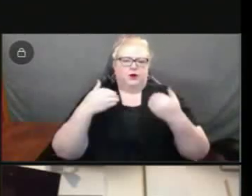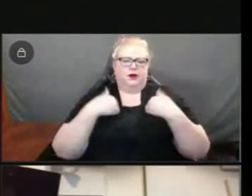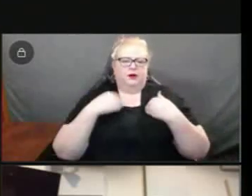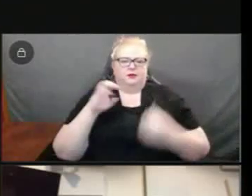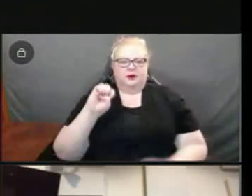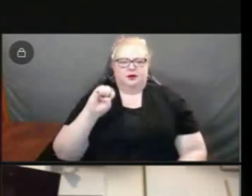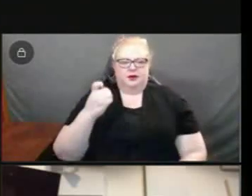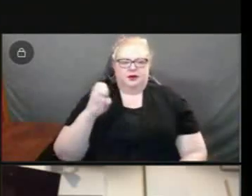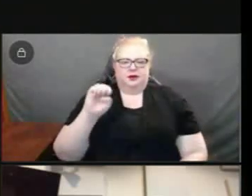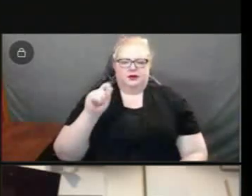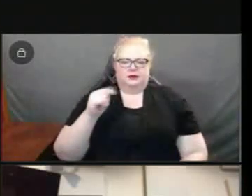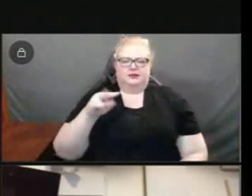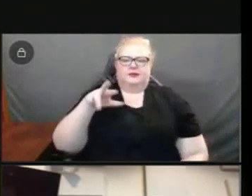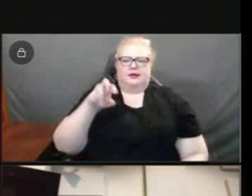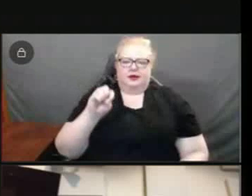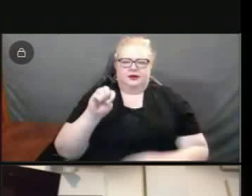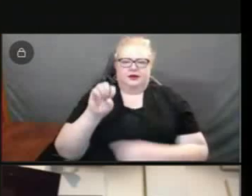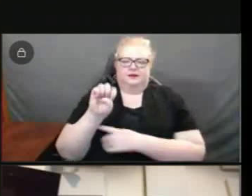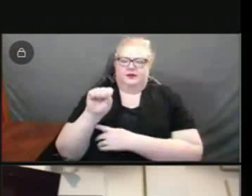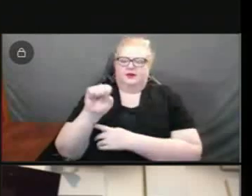discuss a personnel matter. Second.